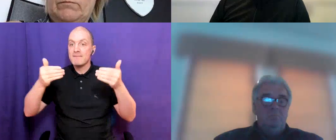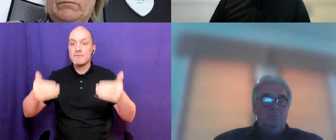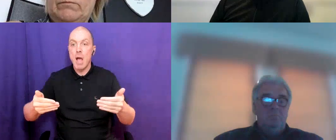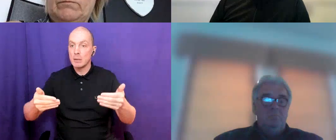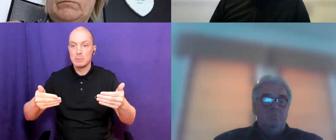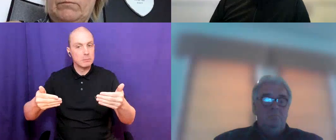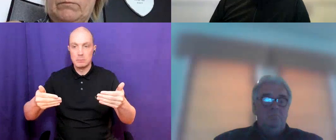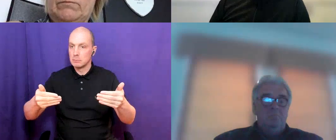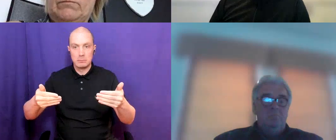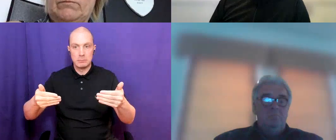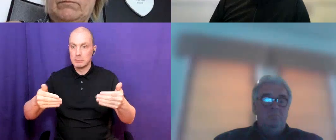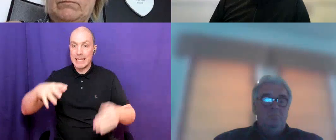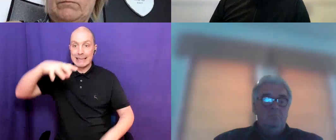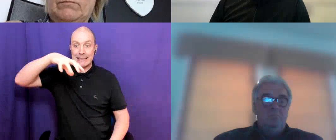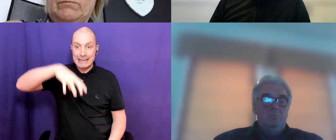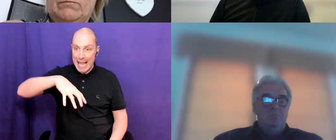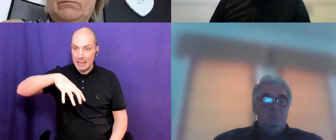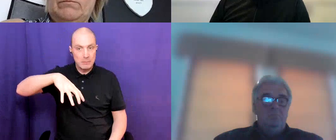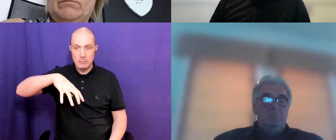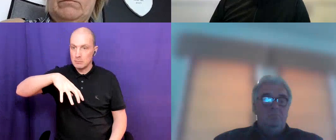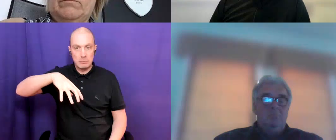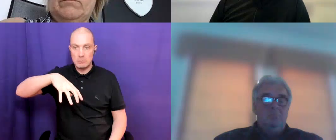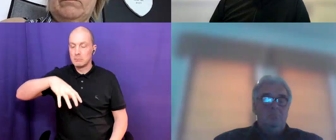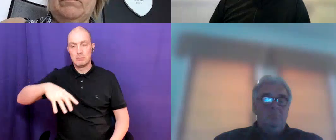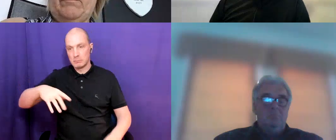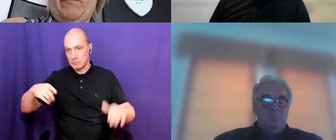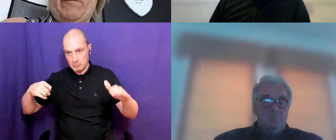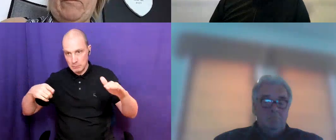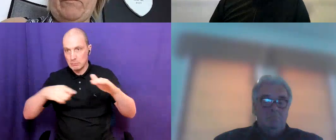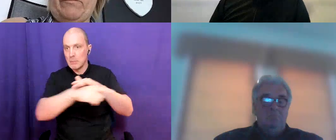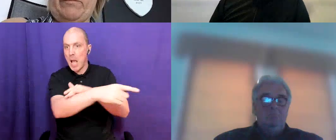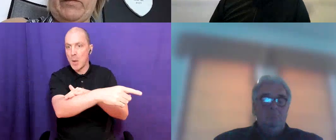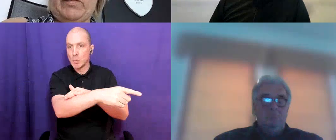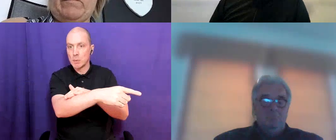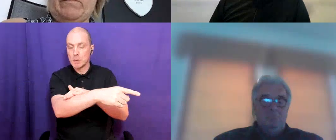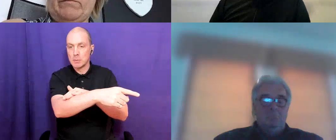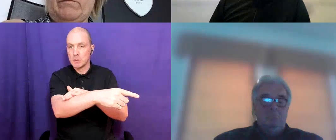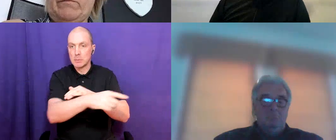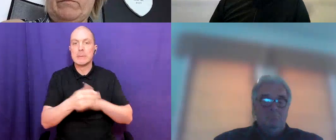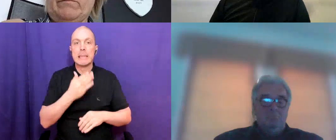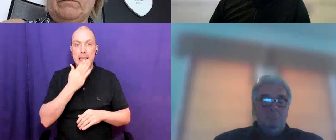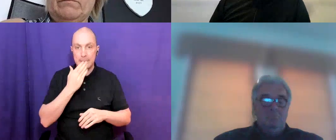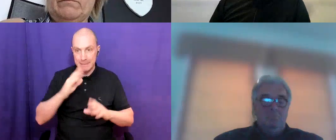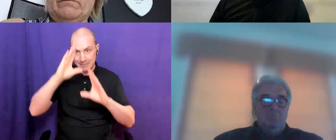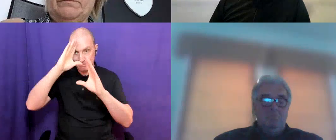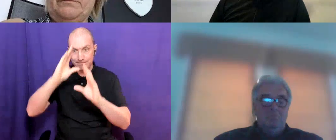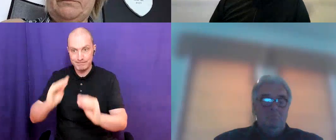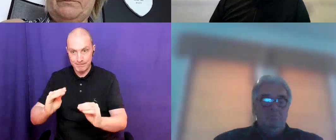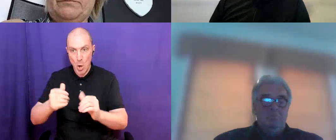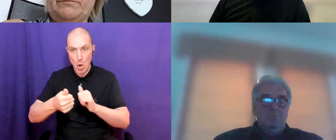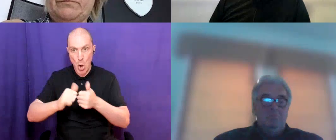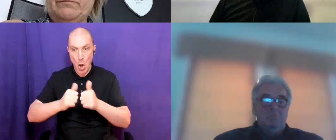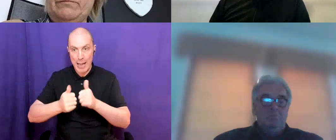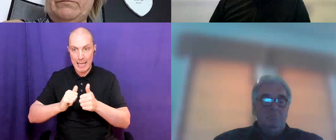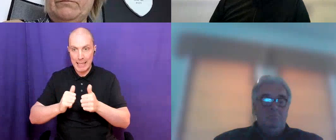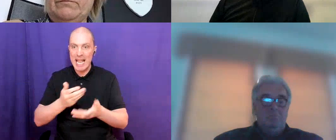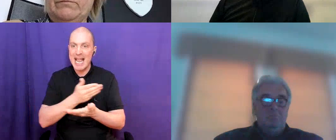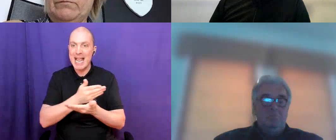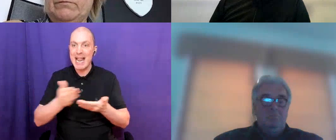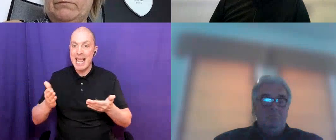on the site. So again, if you can share that with your colleagues to ensure that we have a clear access in and out of the